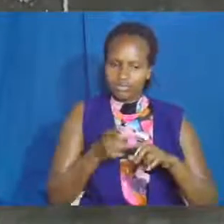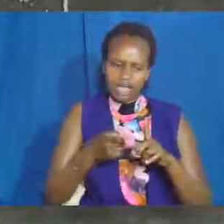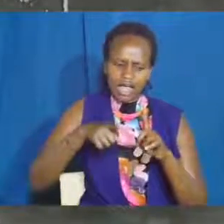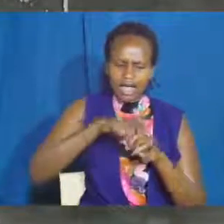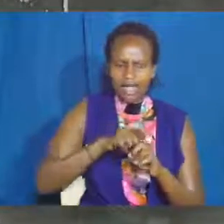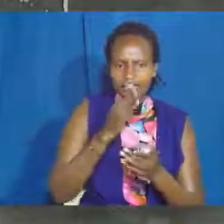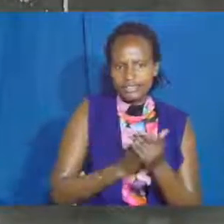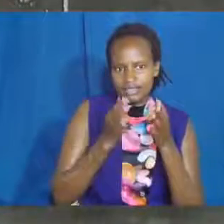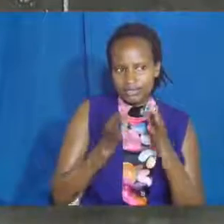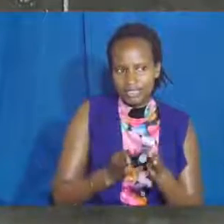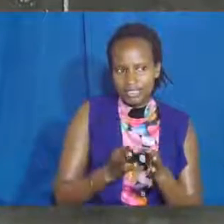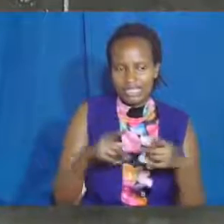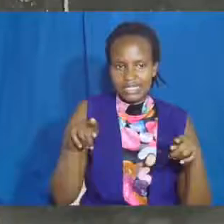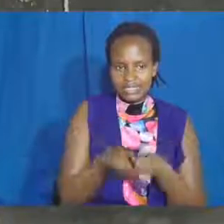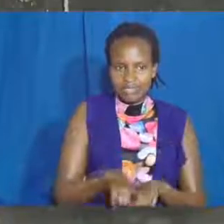something, you can say,